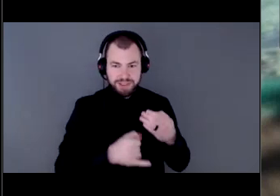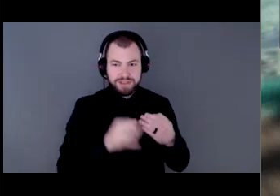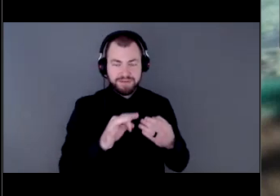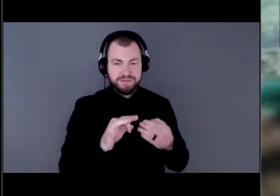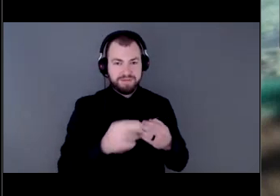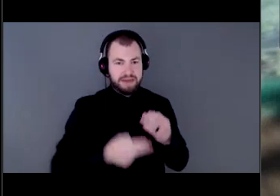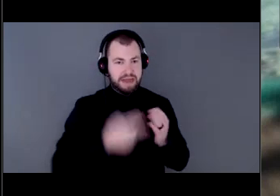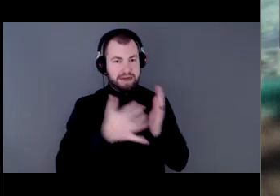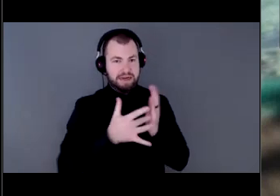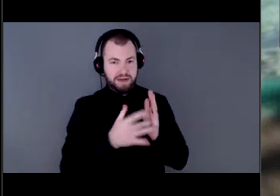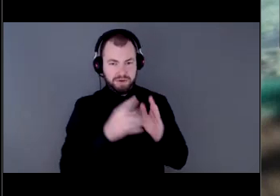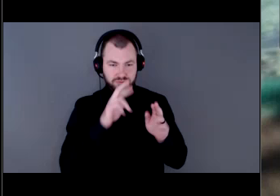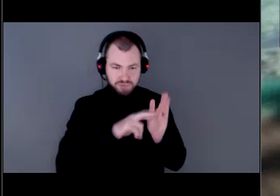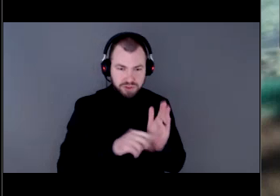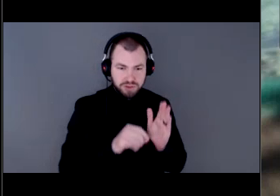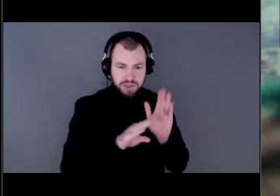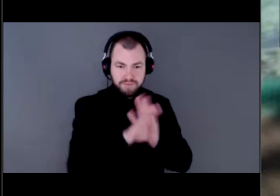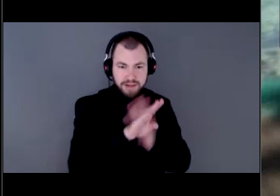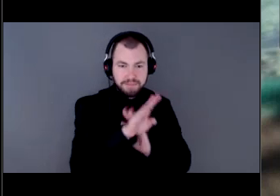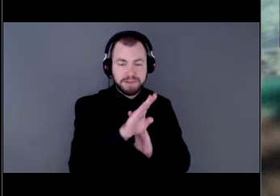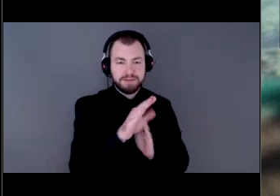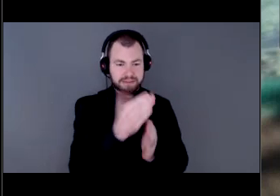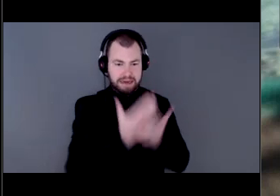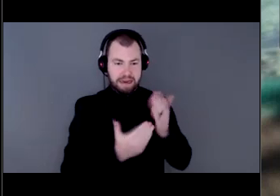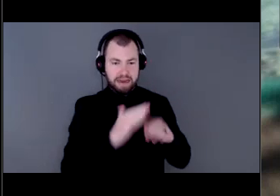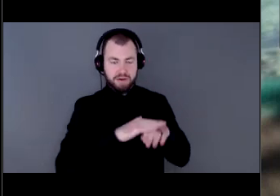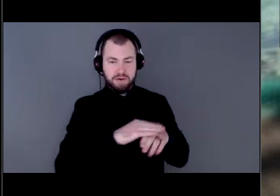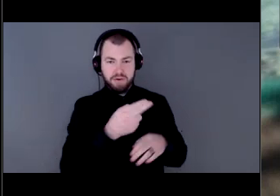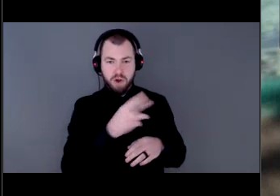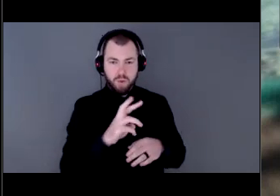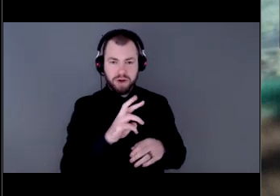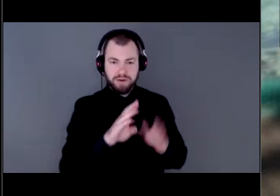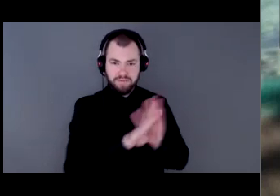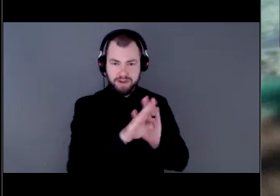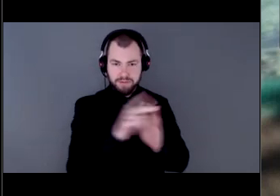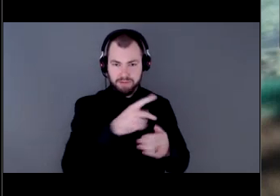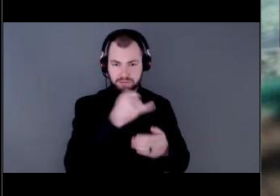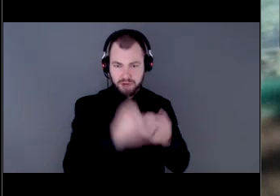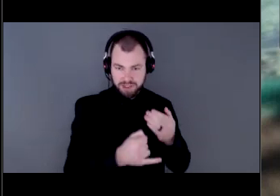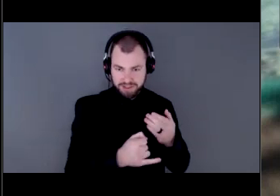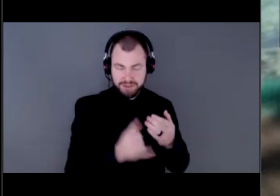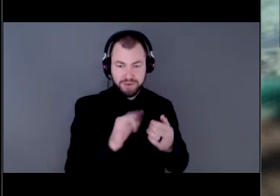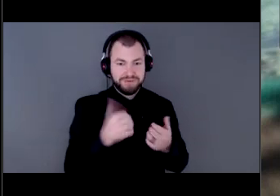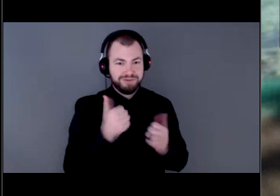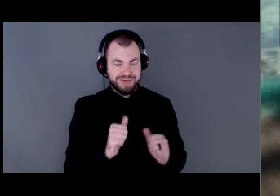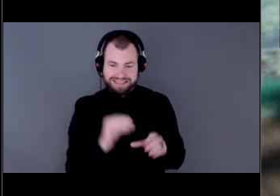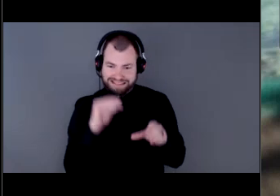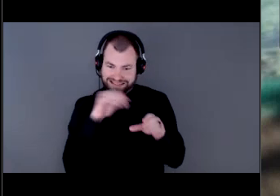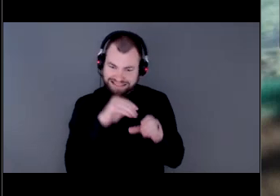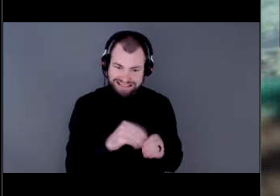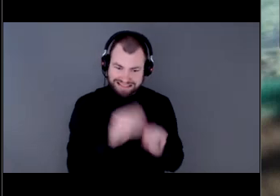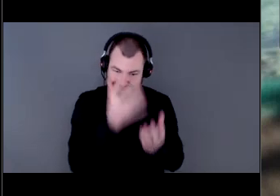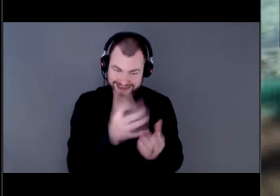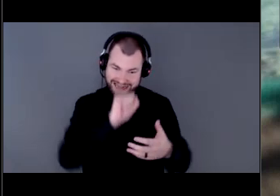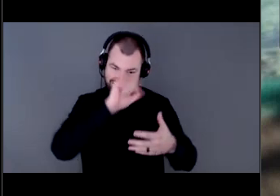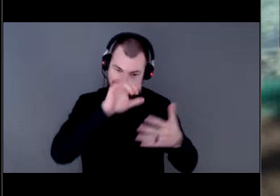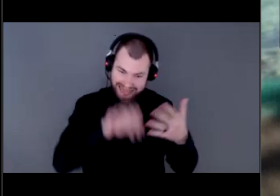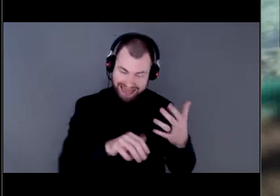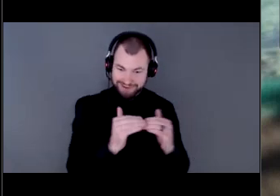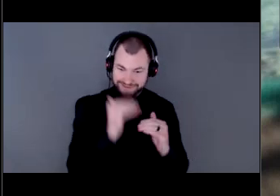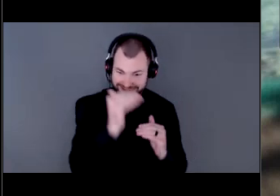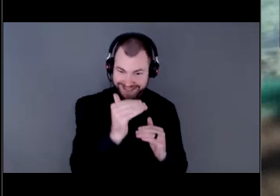development, hands-on hardware development project. So I apologize if I tried to cram in too much into my 8 minutes, but bear with